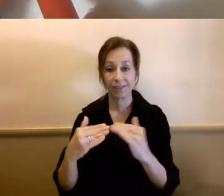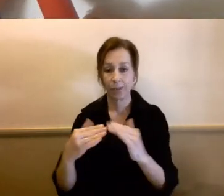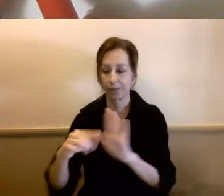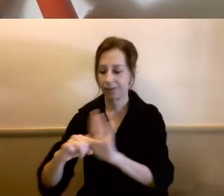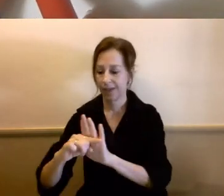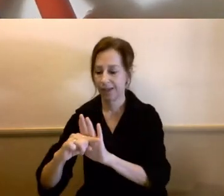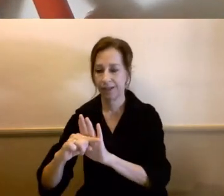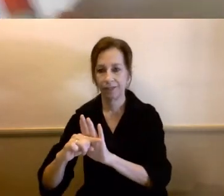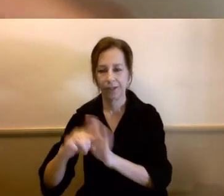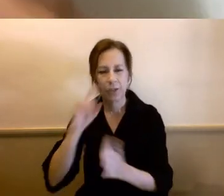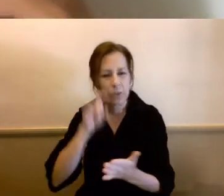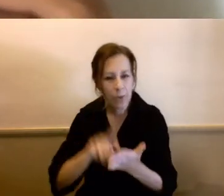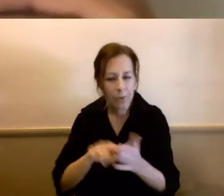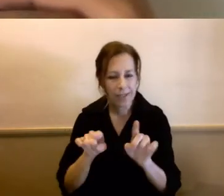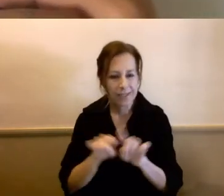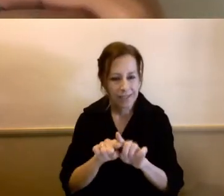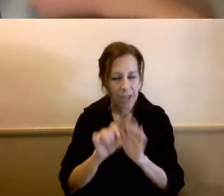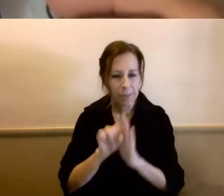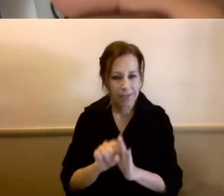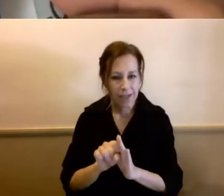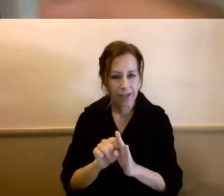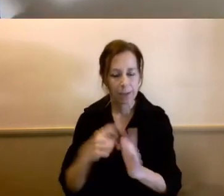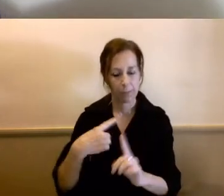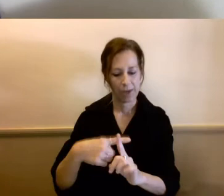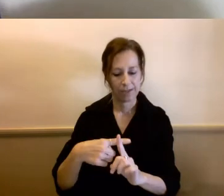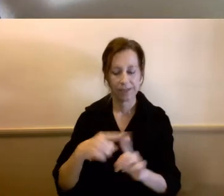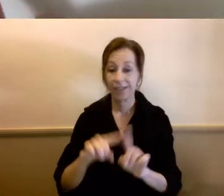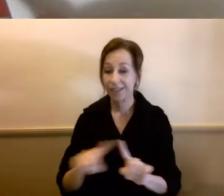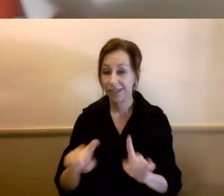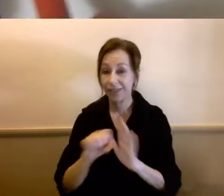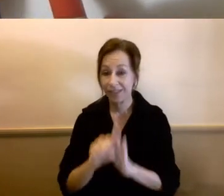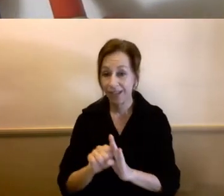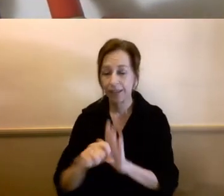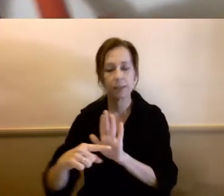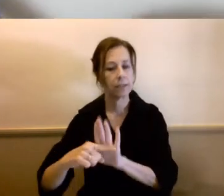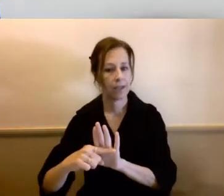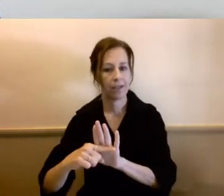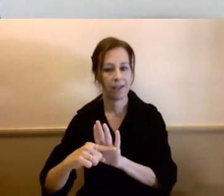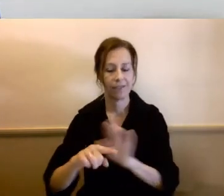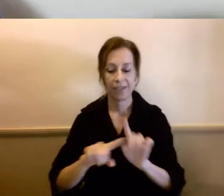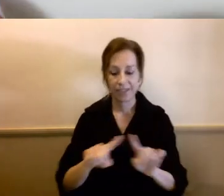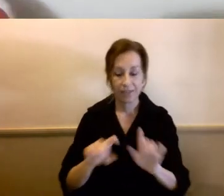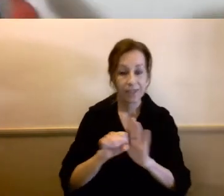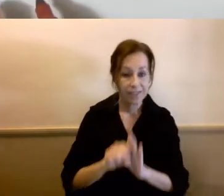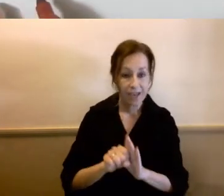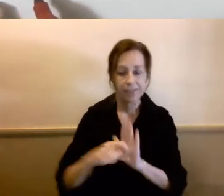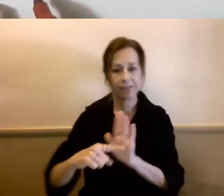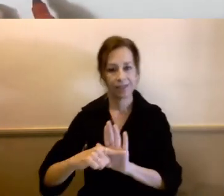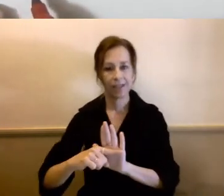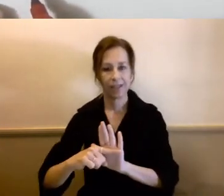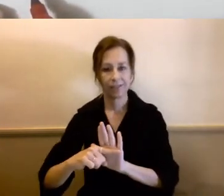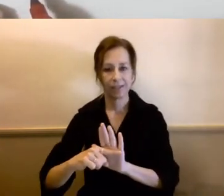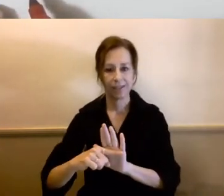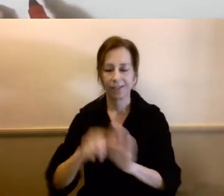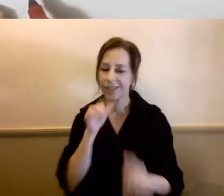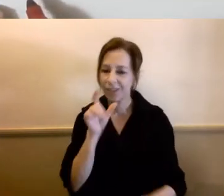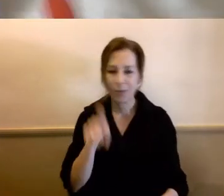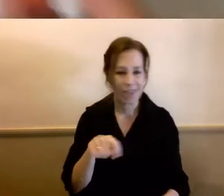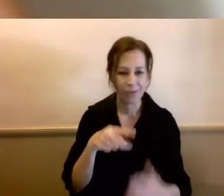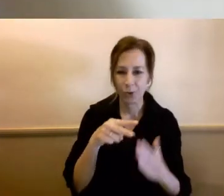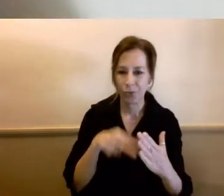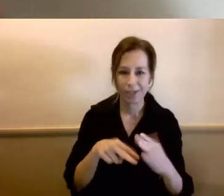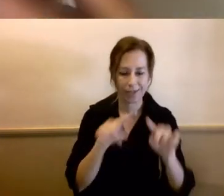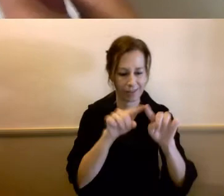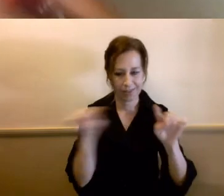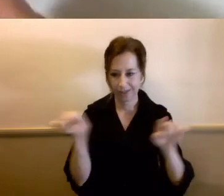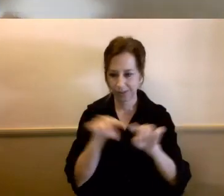positive is a negative. Because look, same signs, positive. Different signs, negative. Different signs, negative. And you don't have to